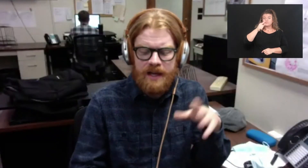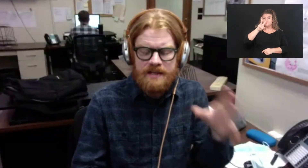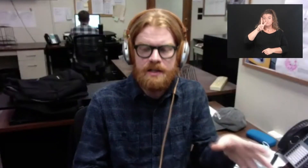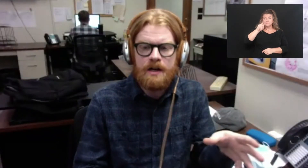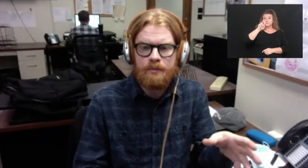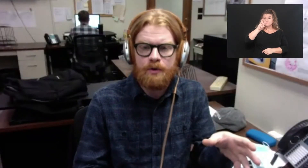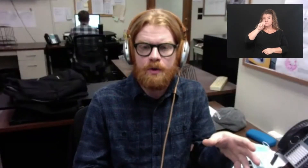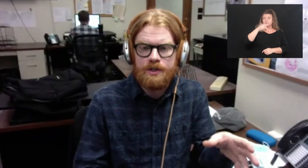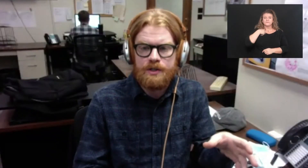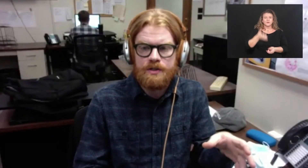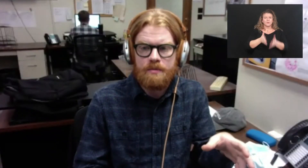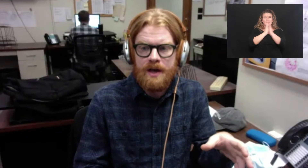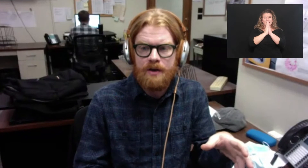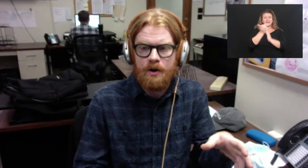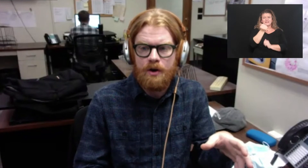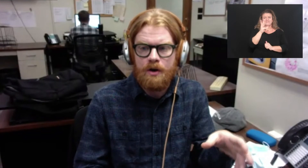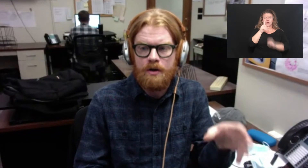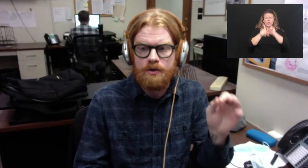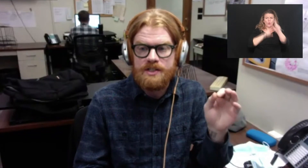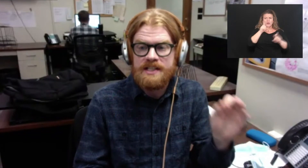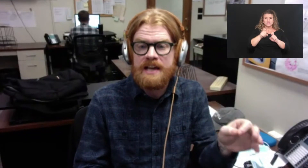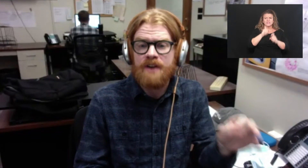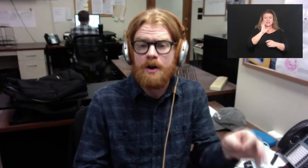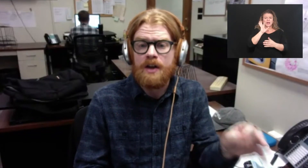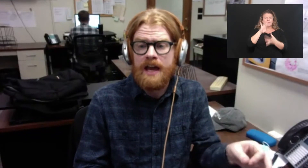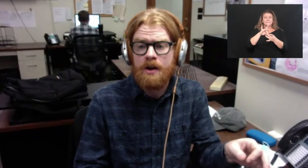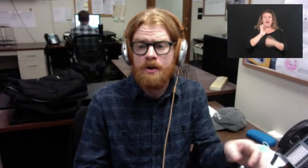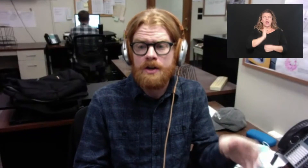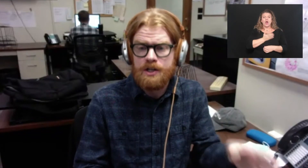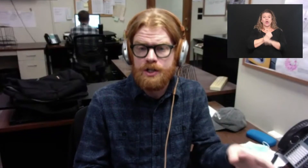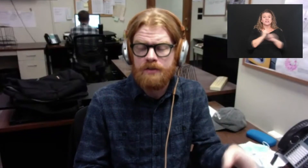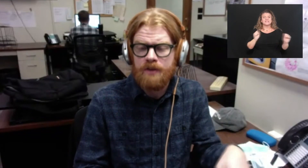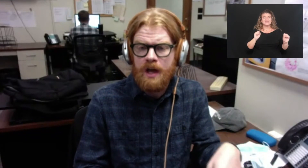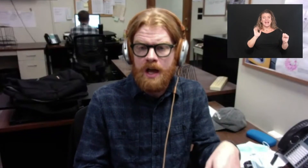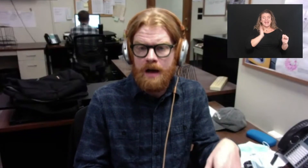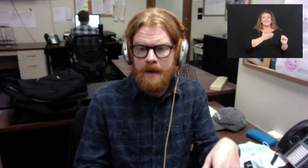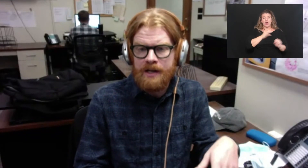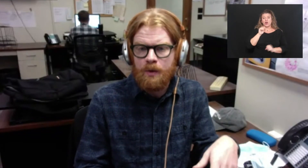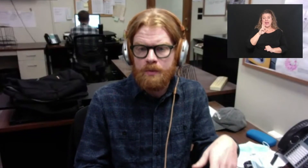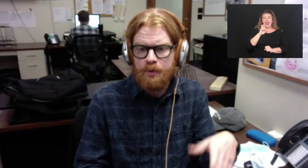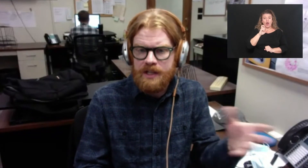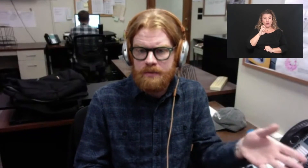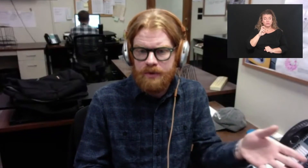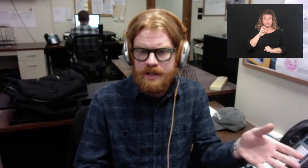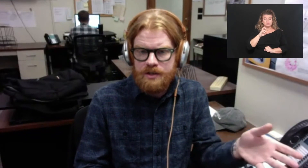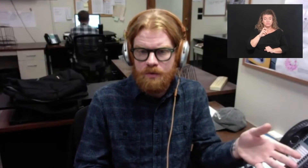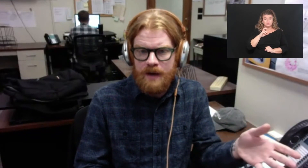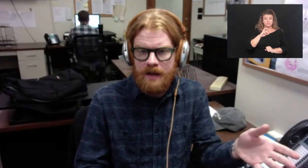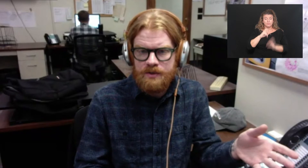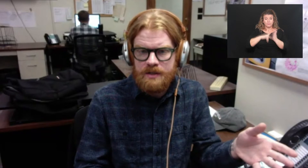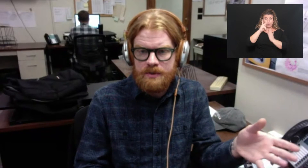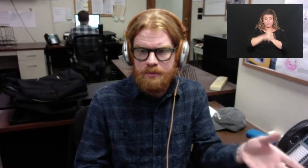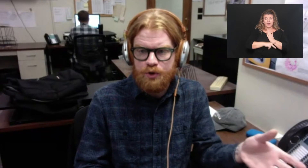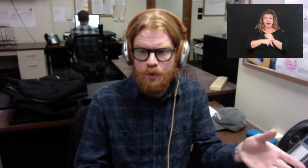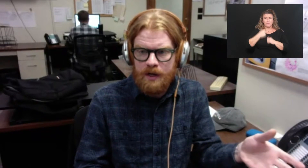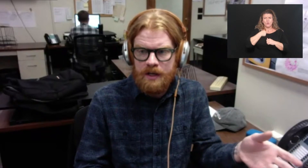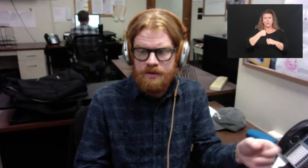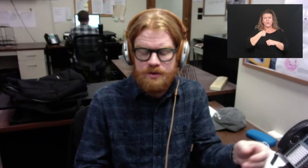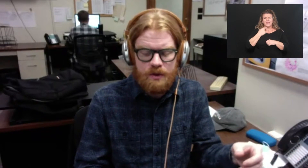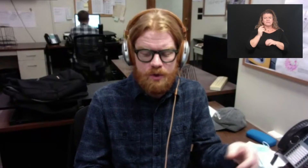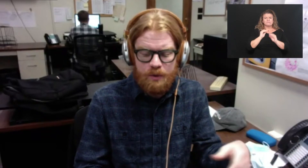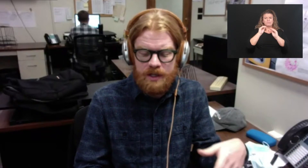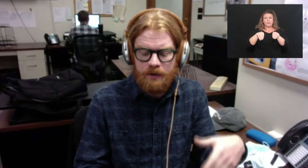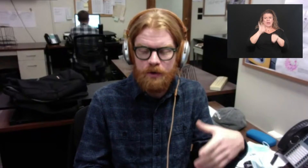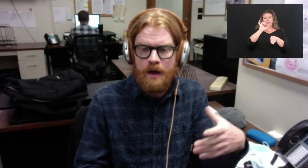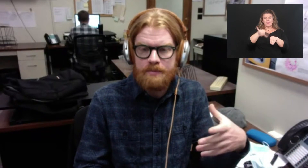I want to ask a couple of questions about our Save Our Care initiative. I know we put that in place around September 20th,